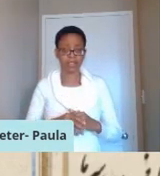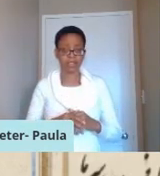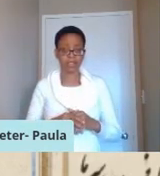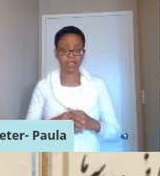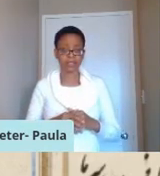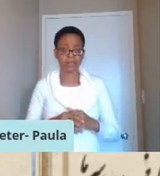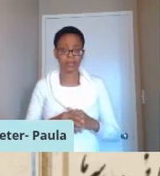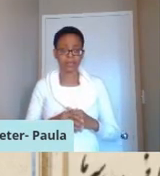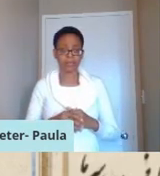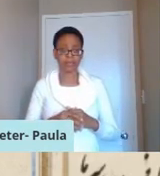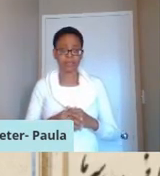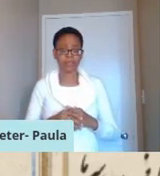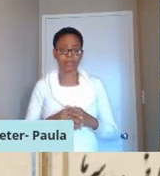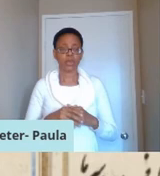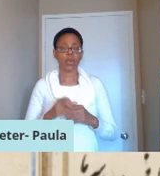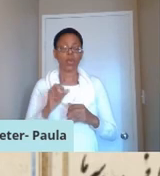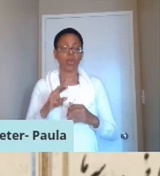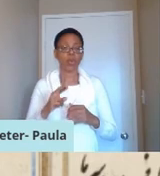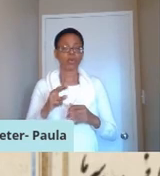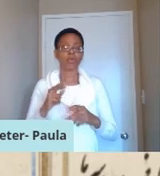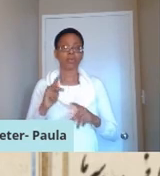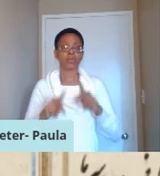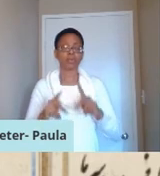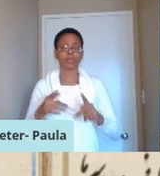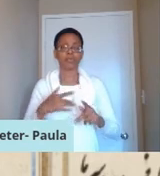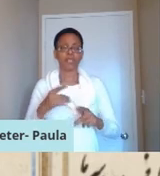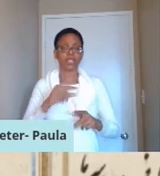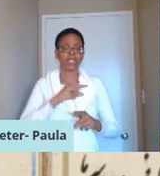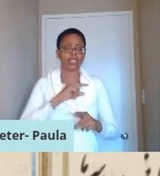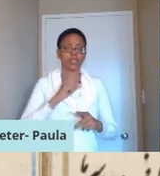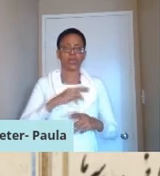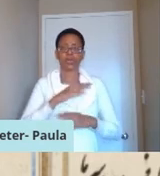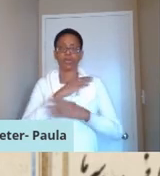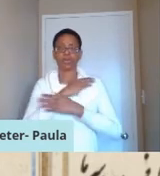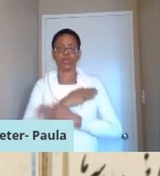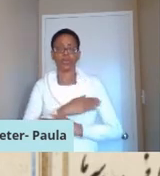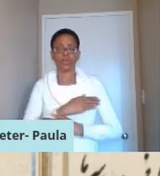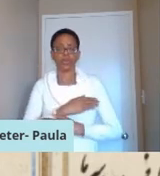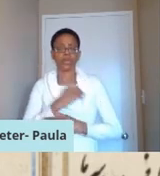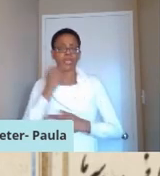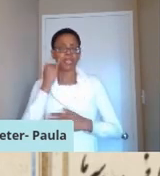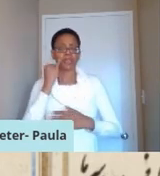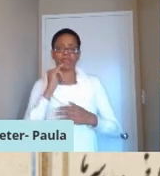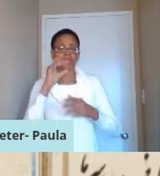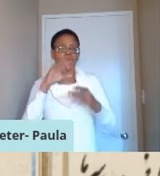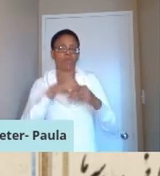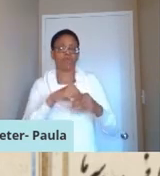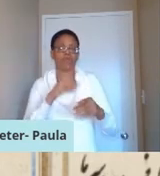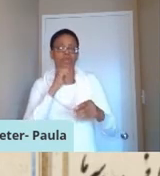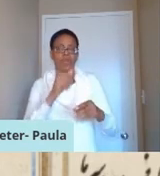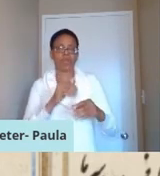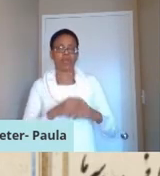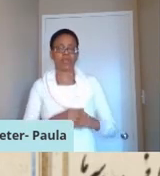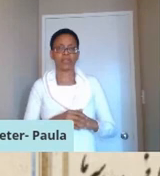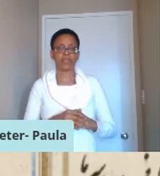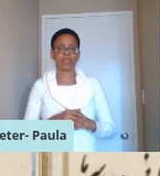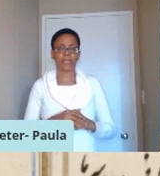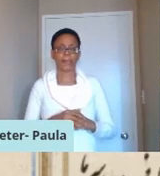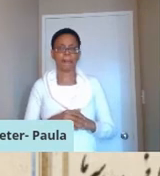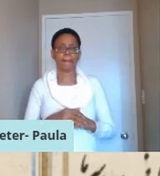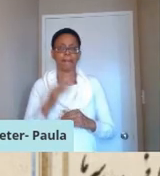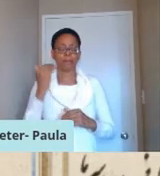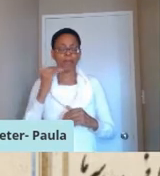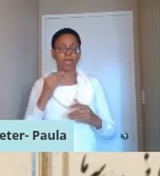regular participants feel guilty or relieved when they take caution by not participating, by considering that